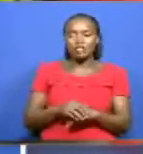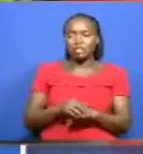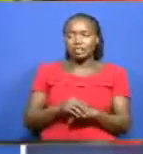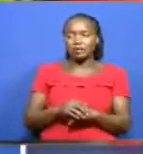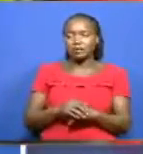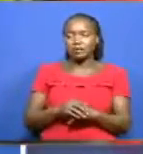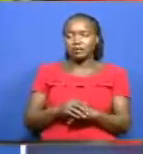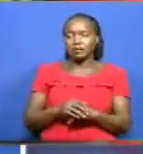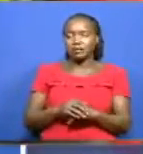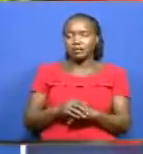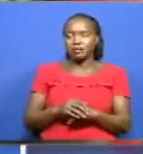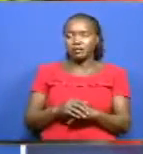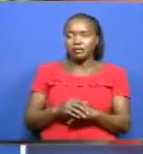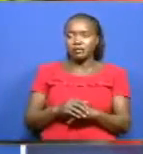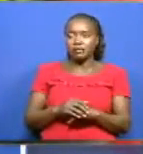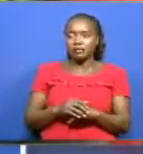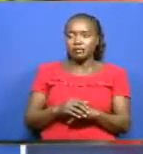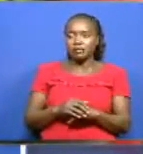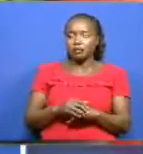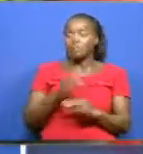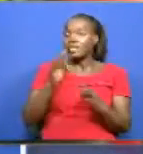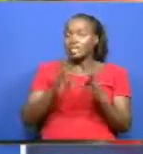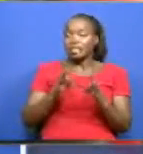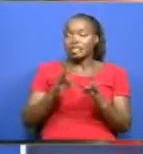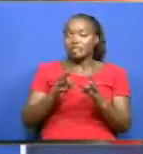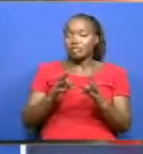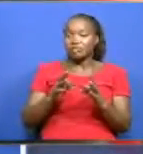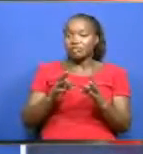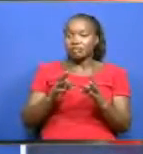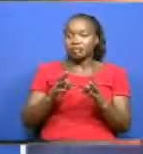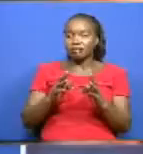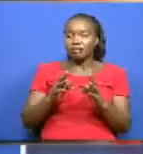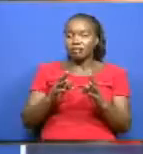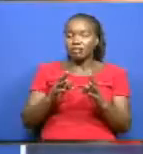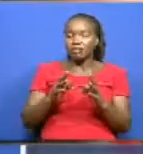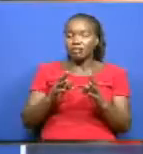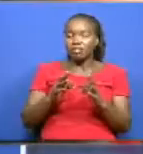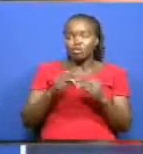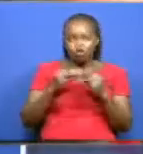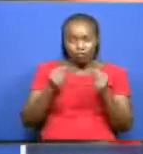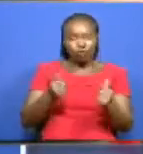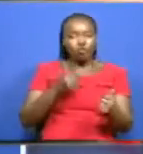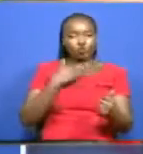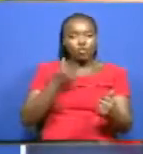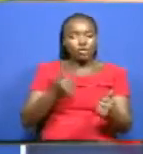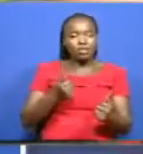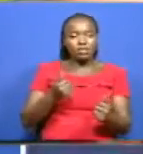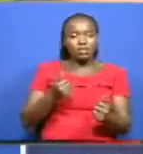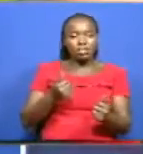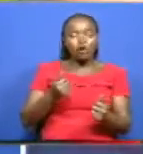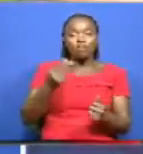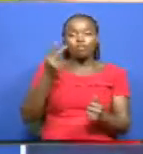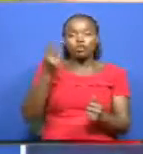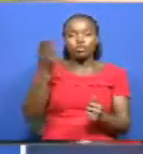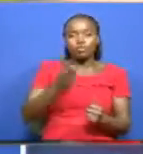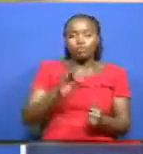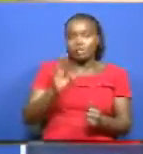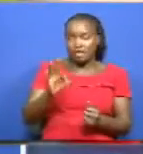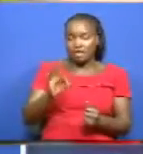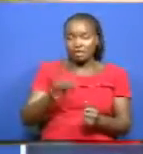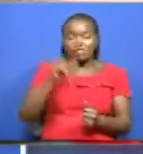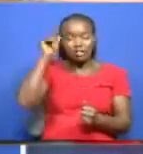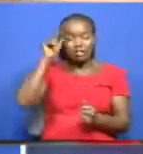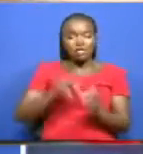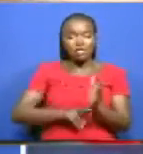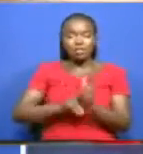Tukisema ya kwamba tunataka kutafuta njia ya kutimiza ile two-third gender rule kwa sababu ile iko